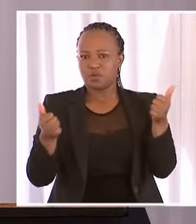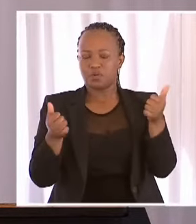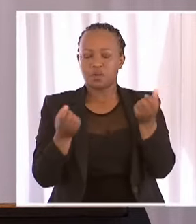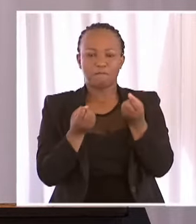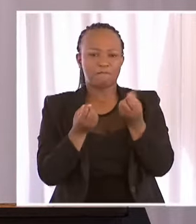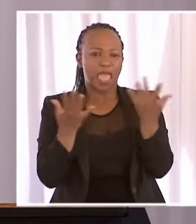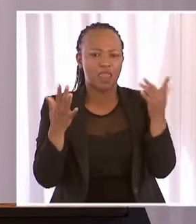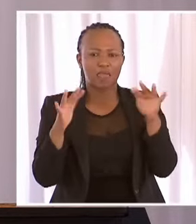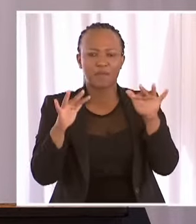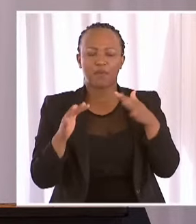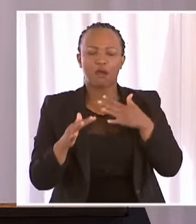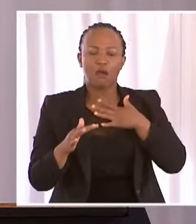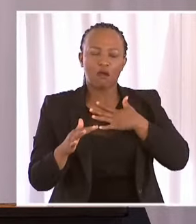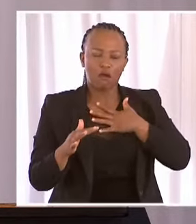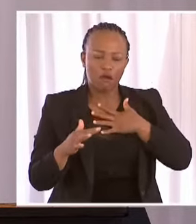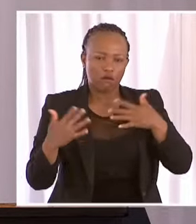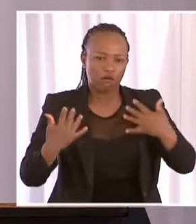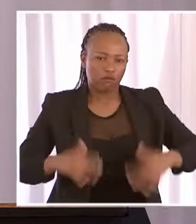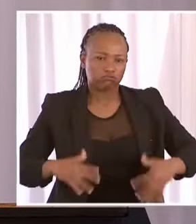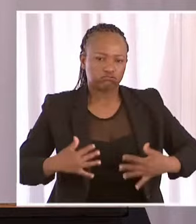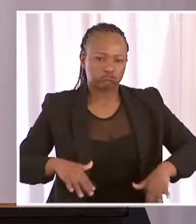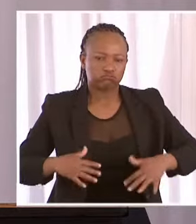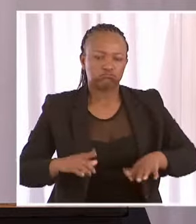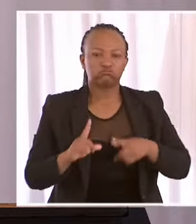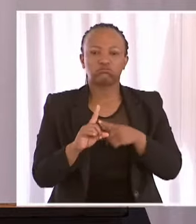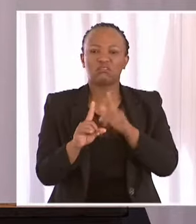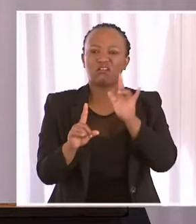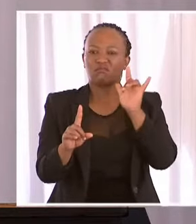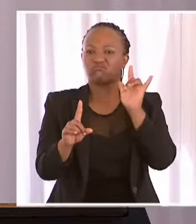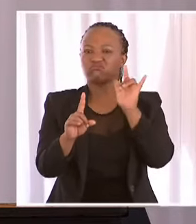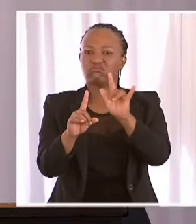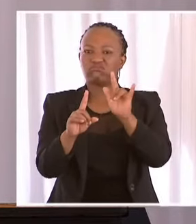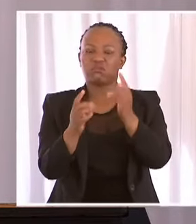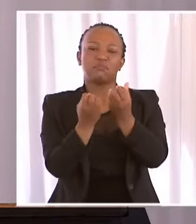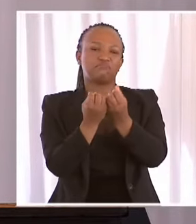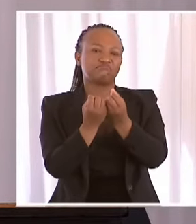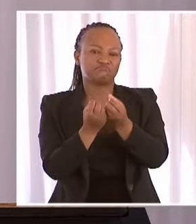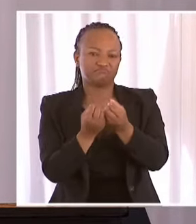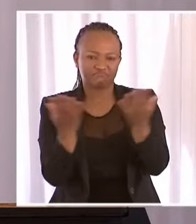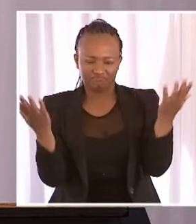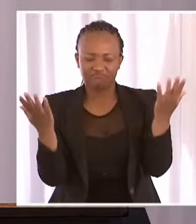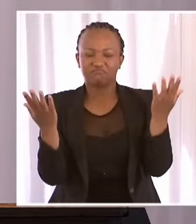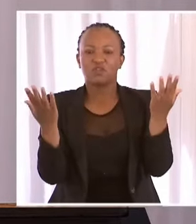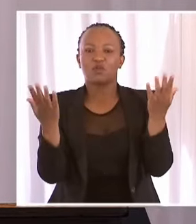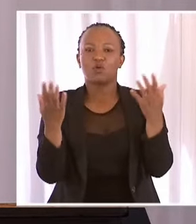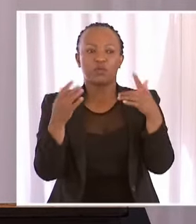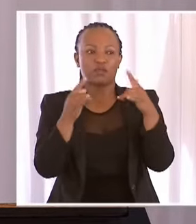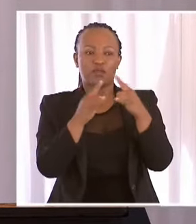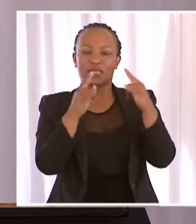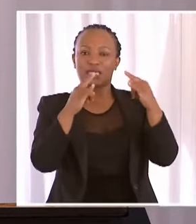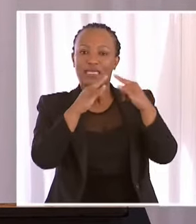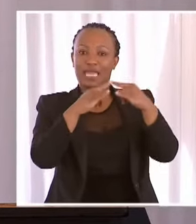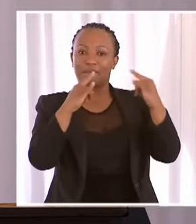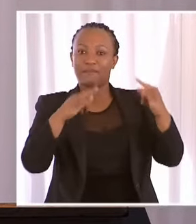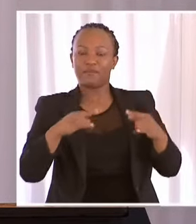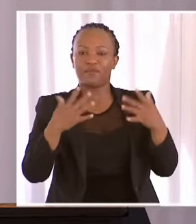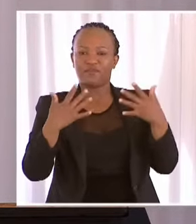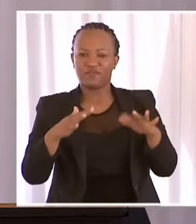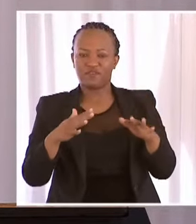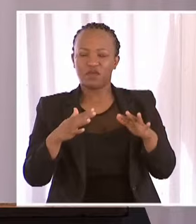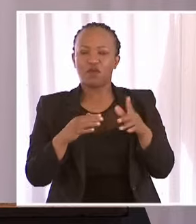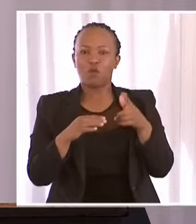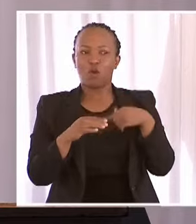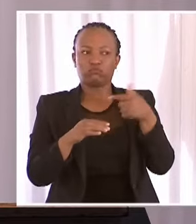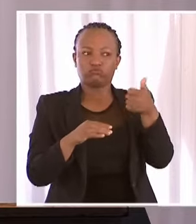those who need solidarity as we stand in the anti-imperialist camp against US